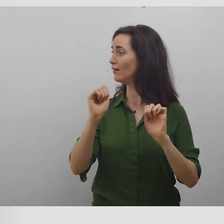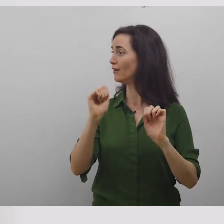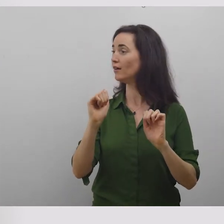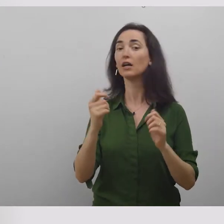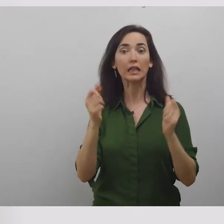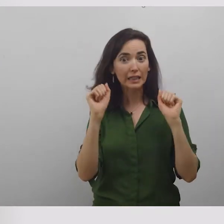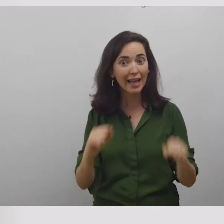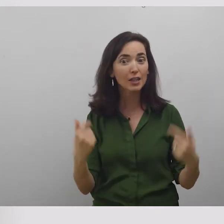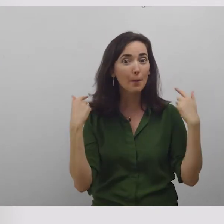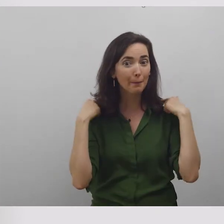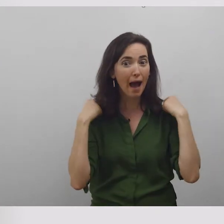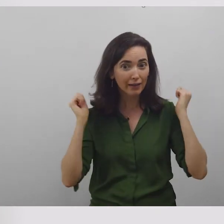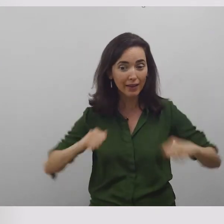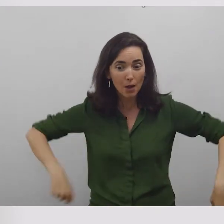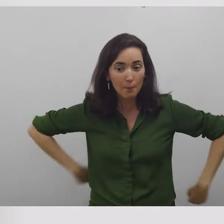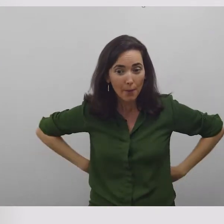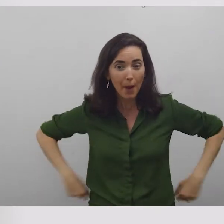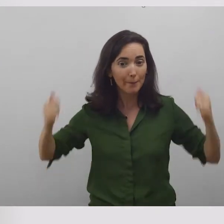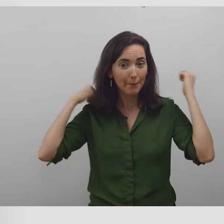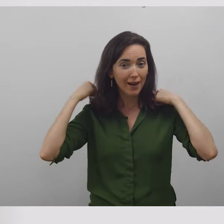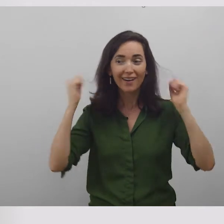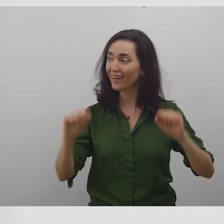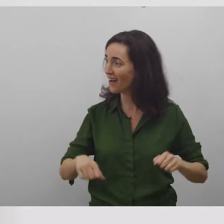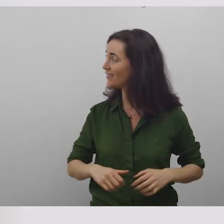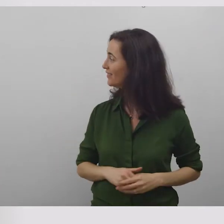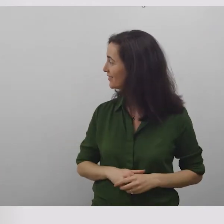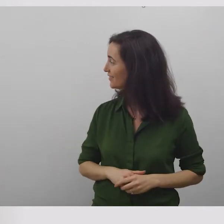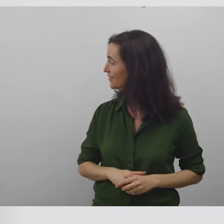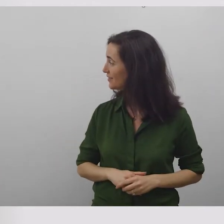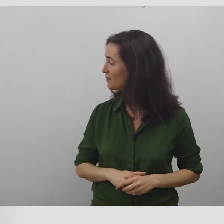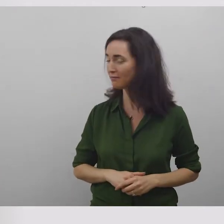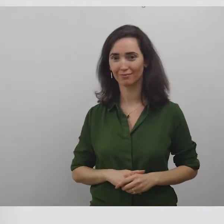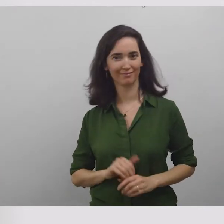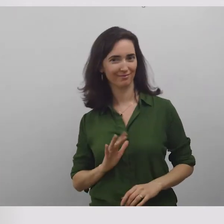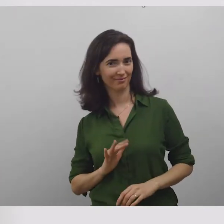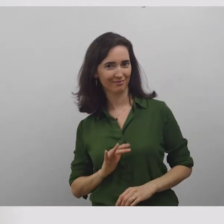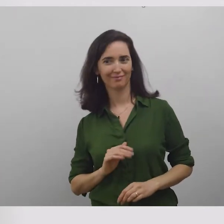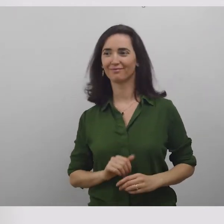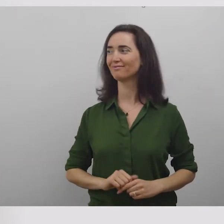our glutes. If we can reach our backs, we should do that too.